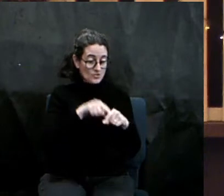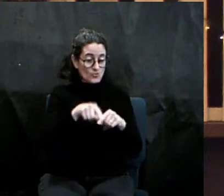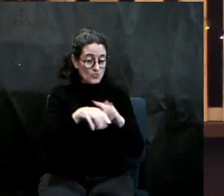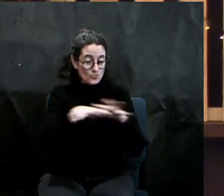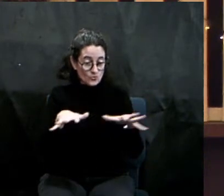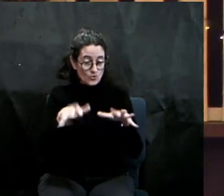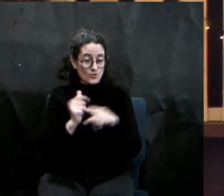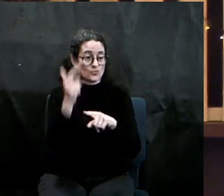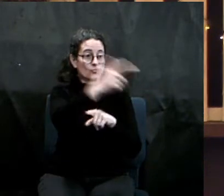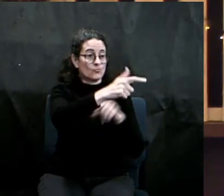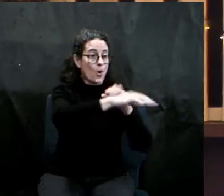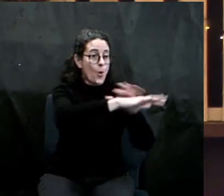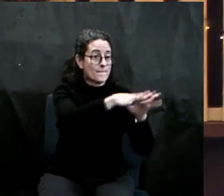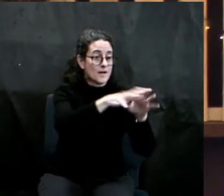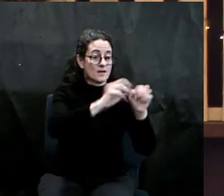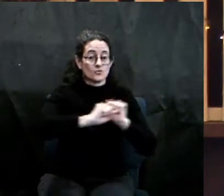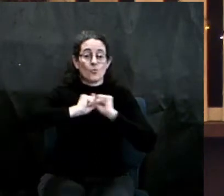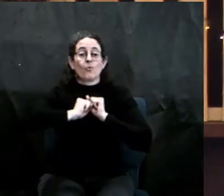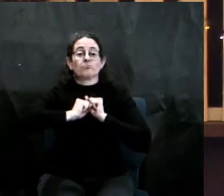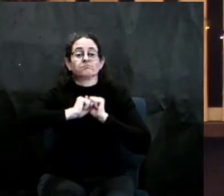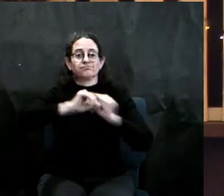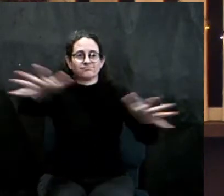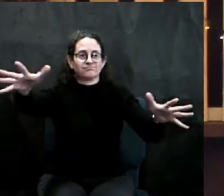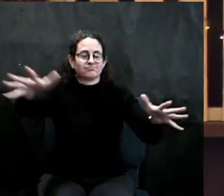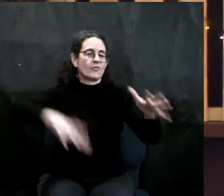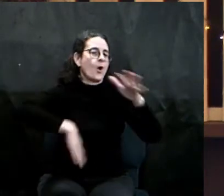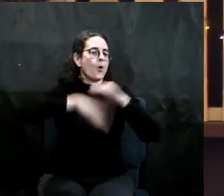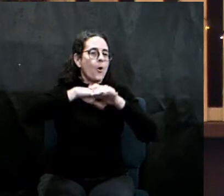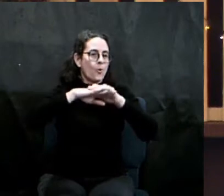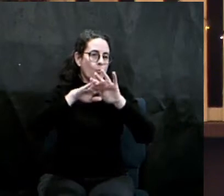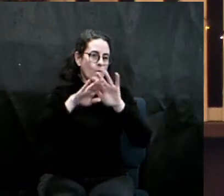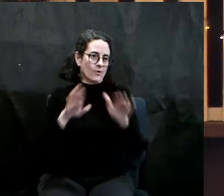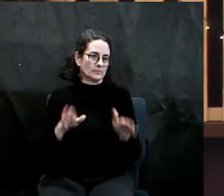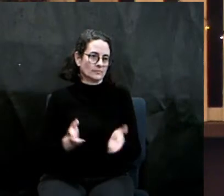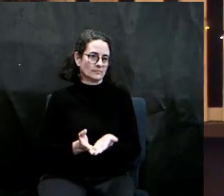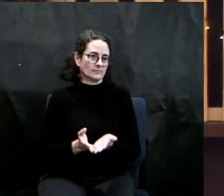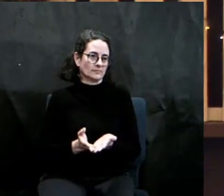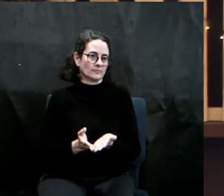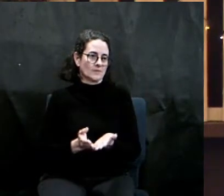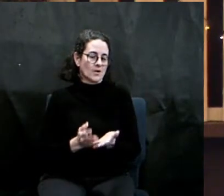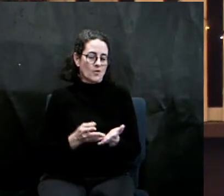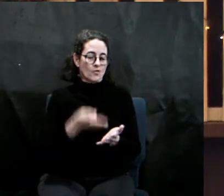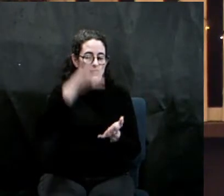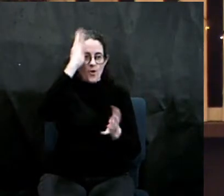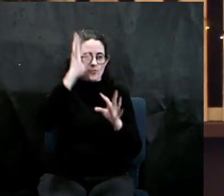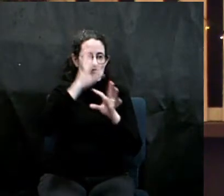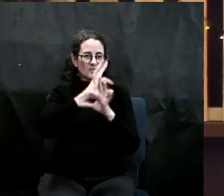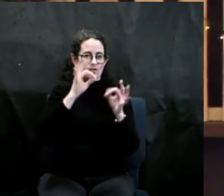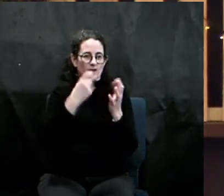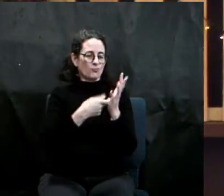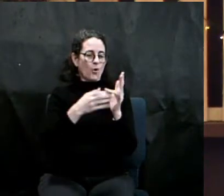from Rome to all the world. Rome is not the end point of God's mission, it's just a